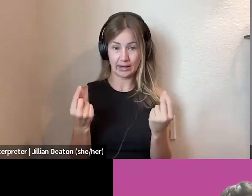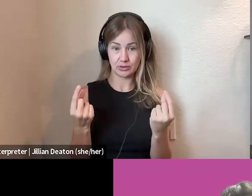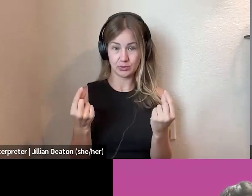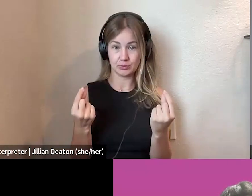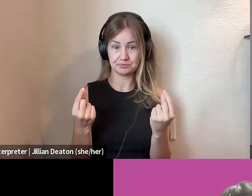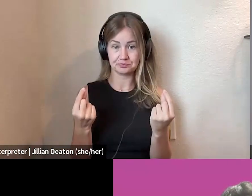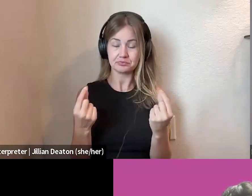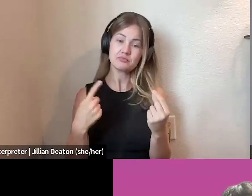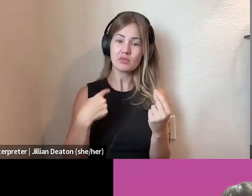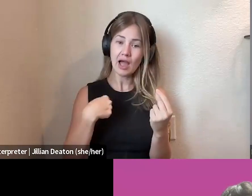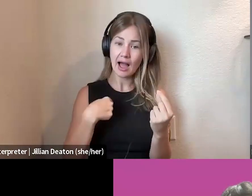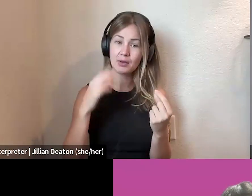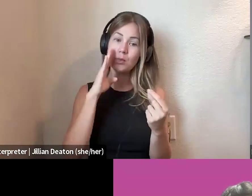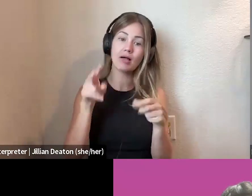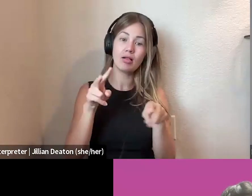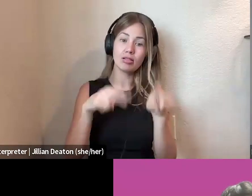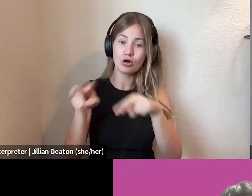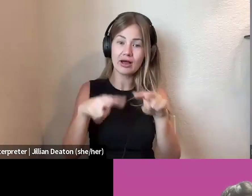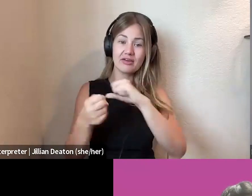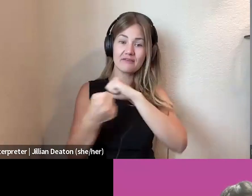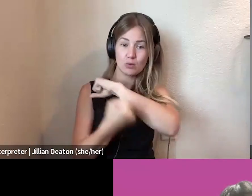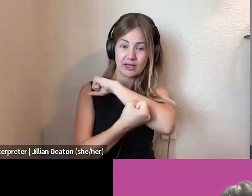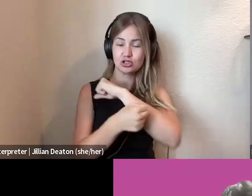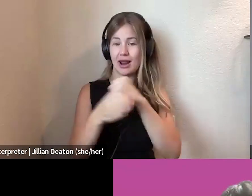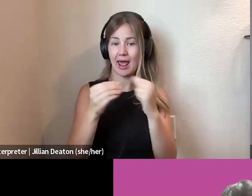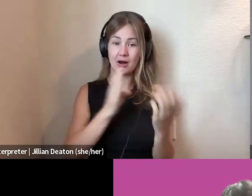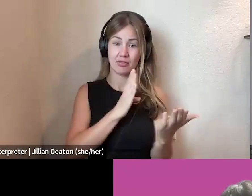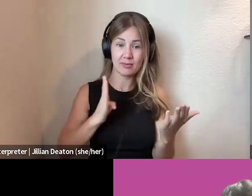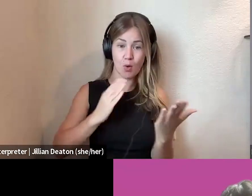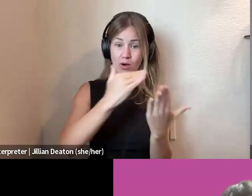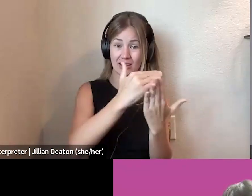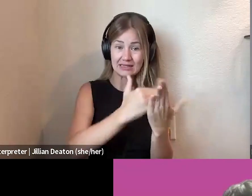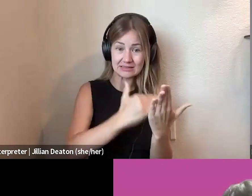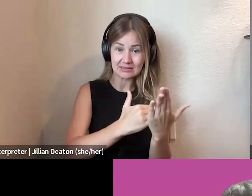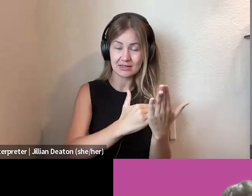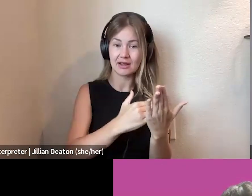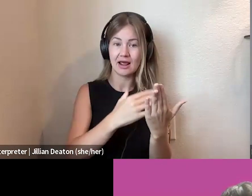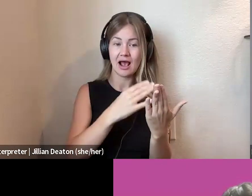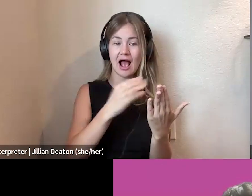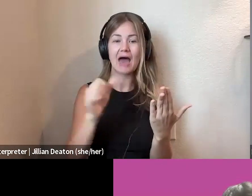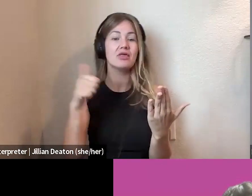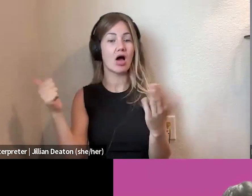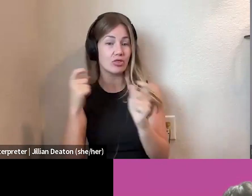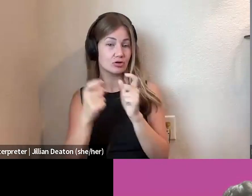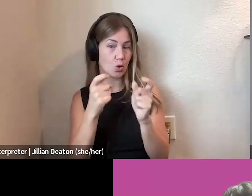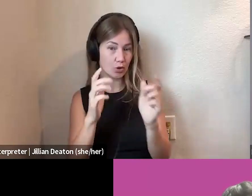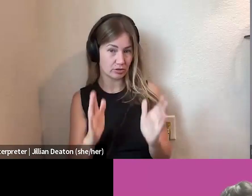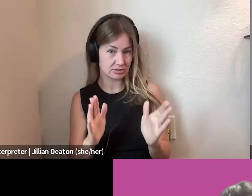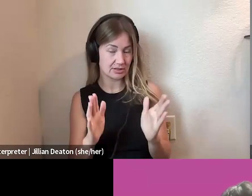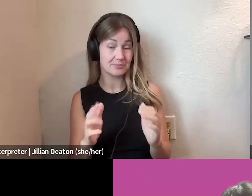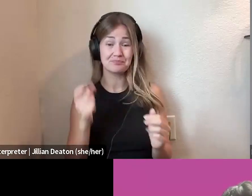is I will look at the foundation, I will look at the board list, and I will look at the other donors. I think